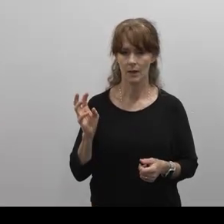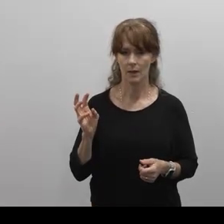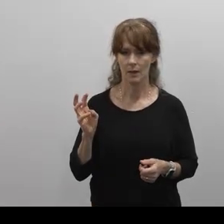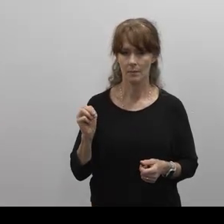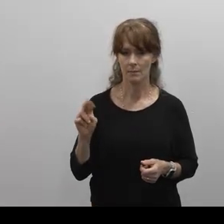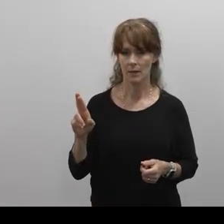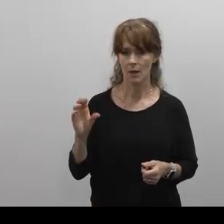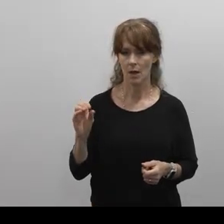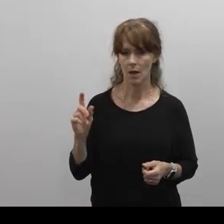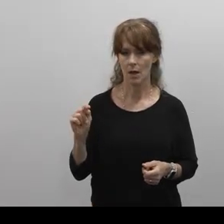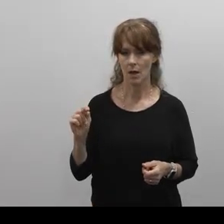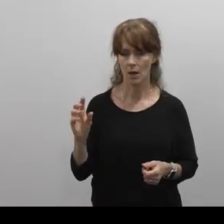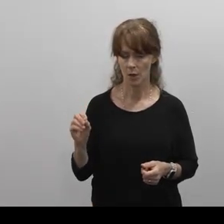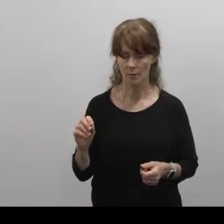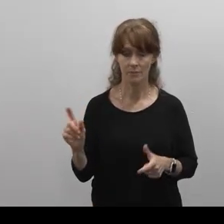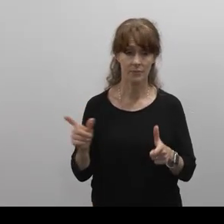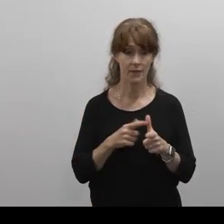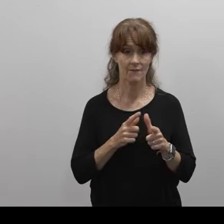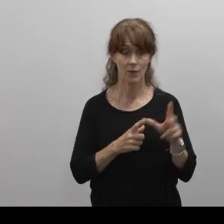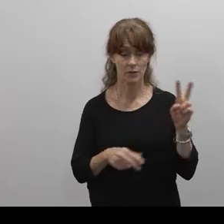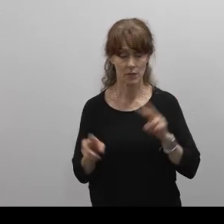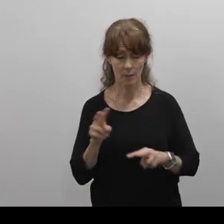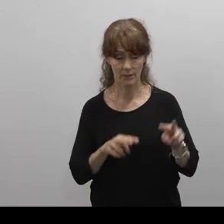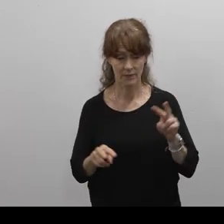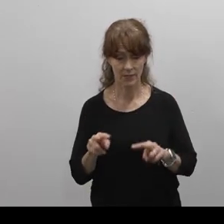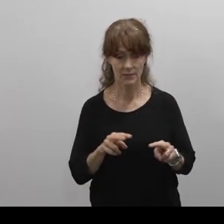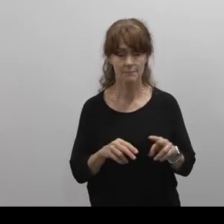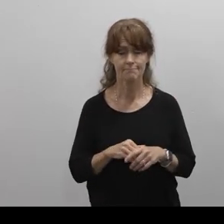the first observation that I would make was that